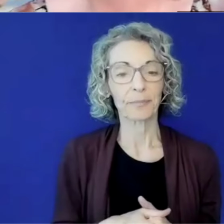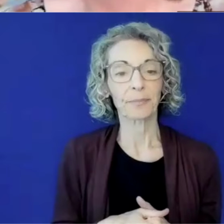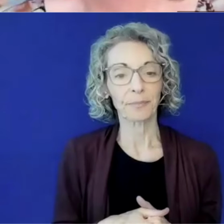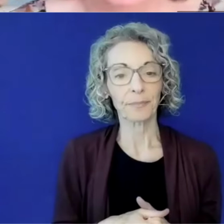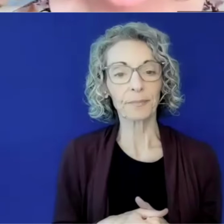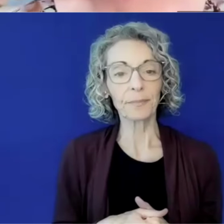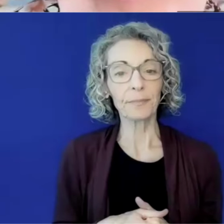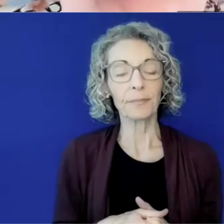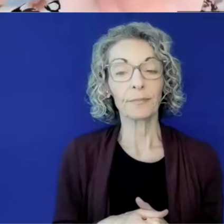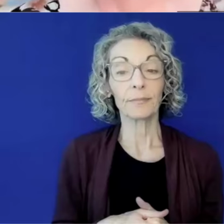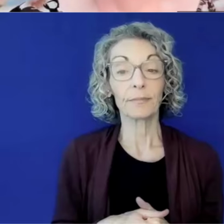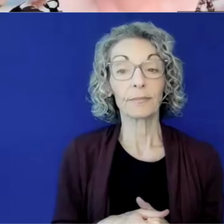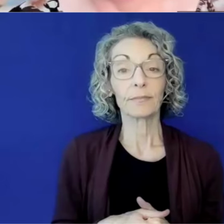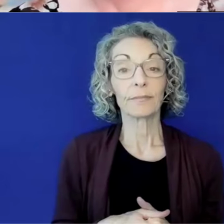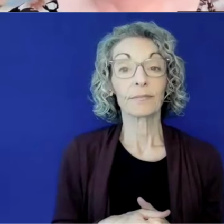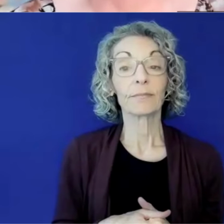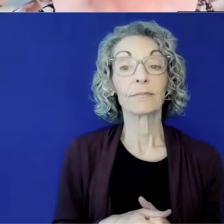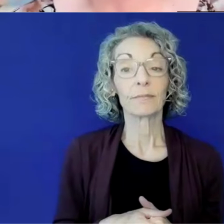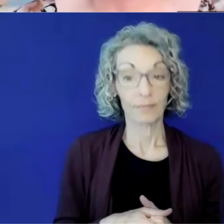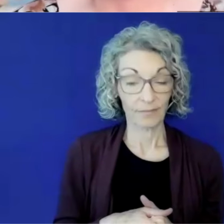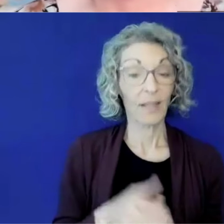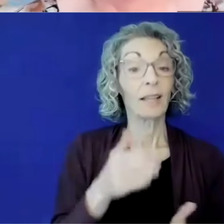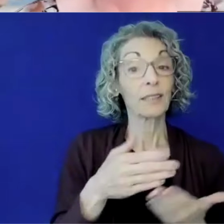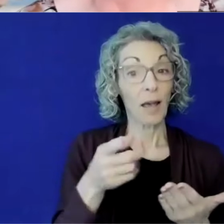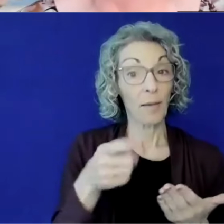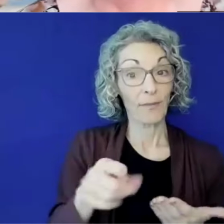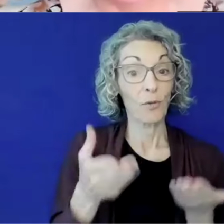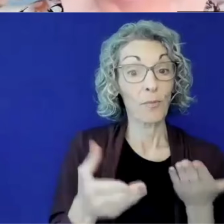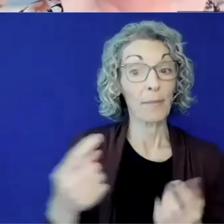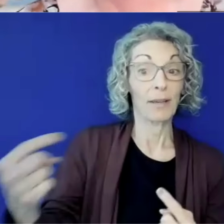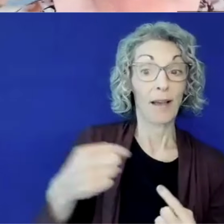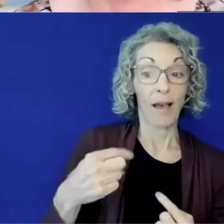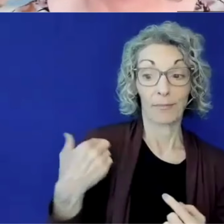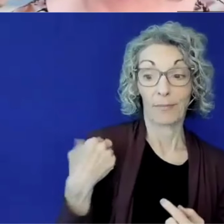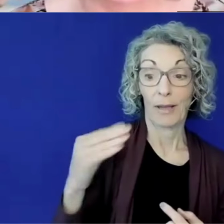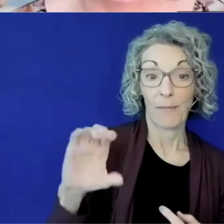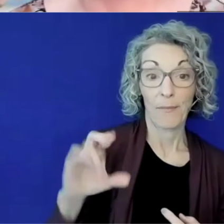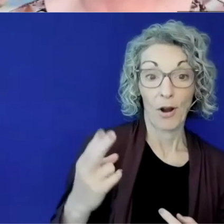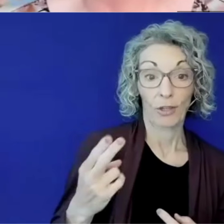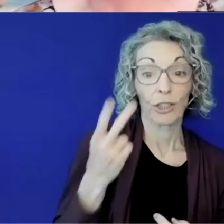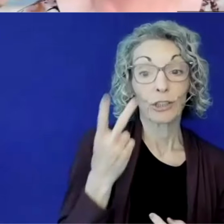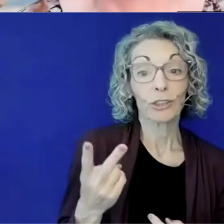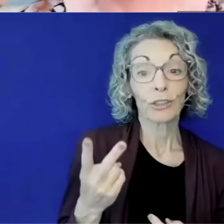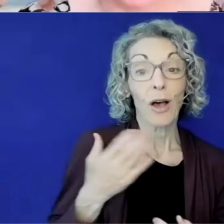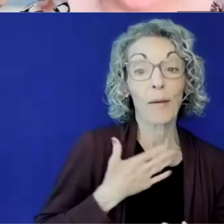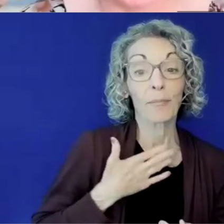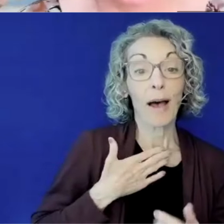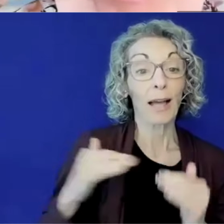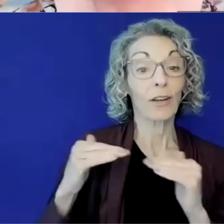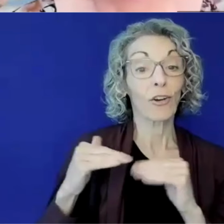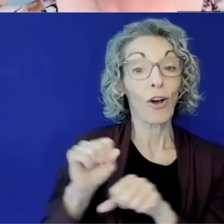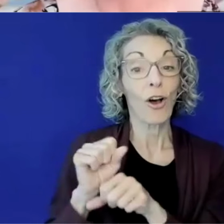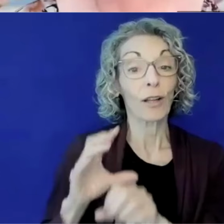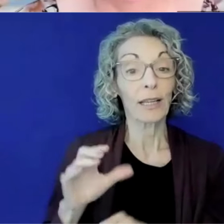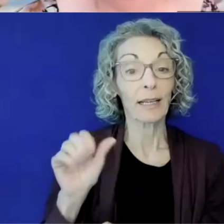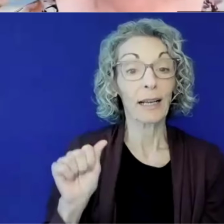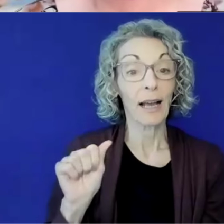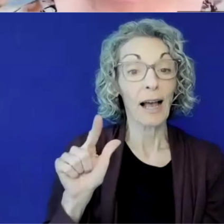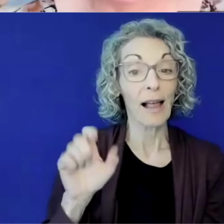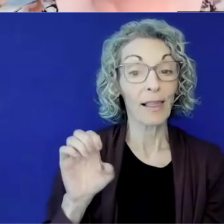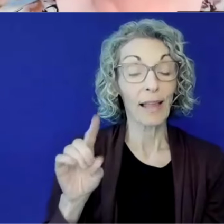So some of you may have been here in March and seen my colleague Aleda talk about SSDI and work.